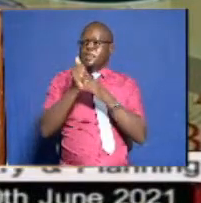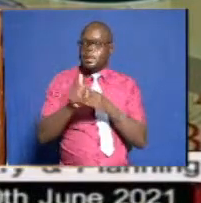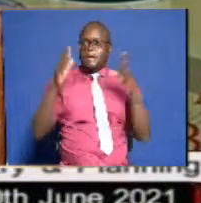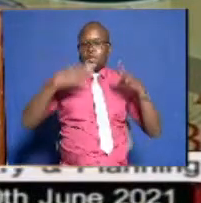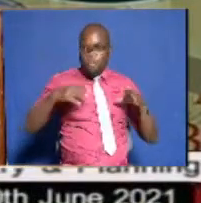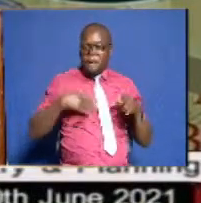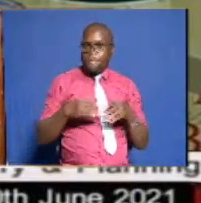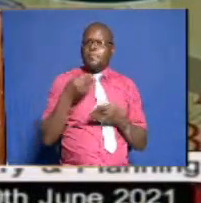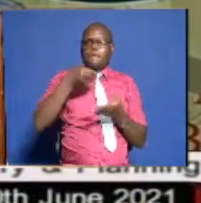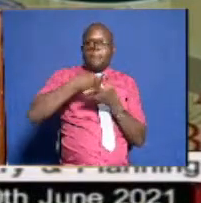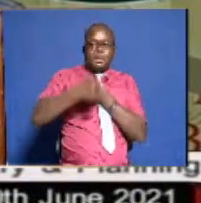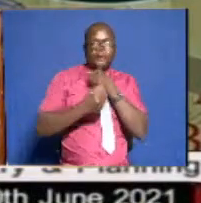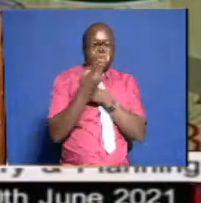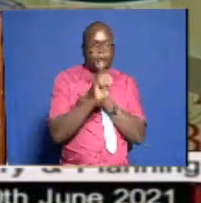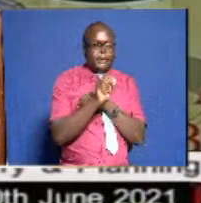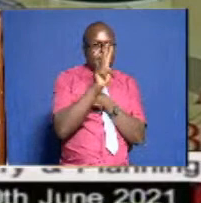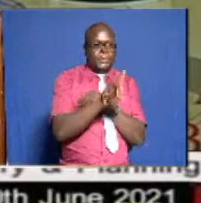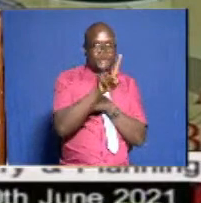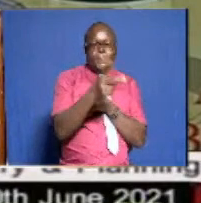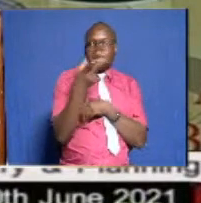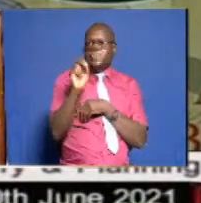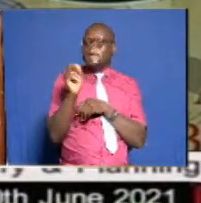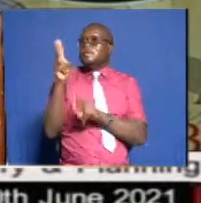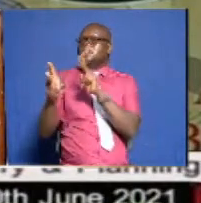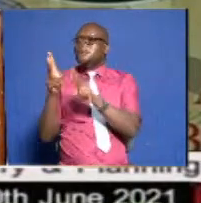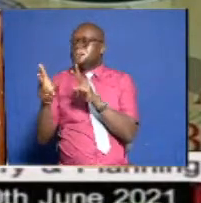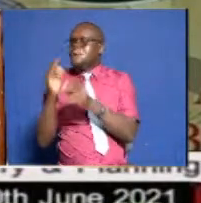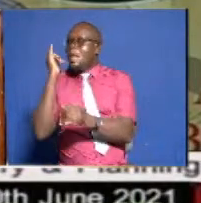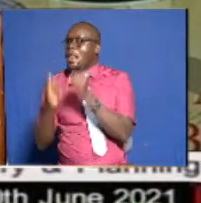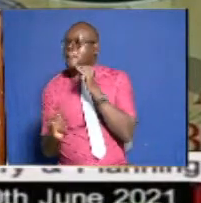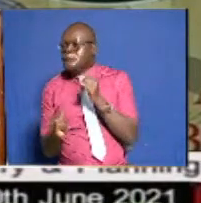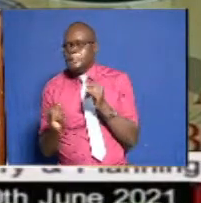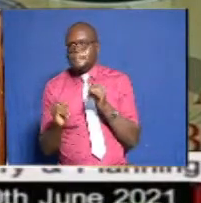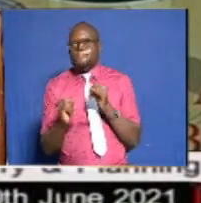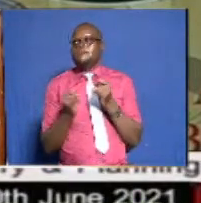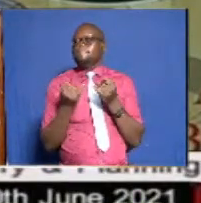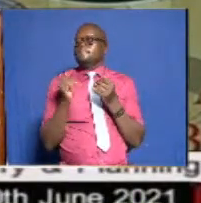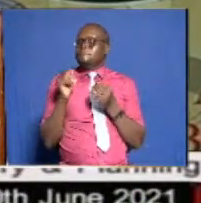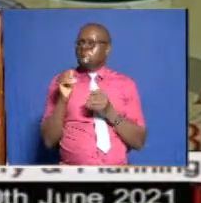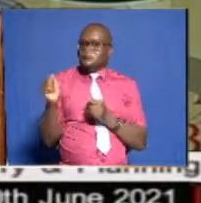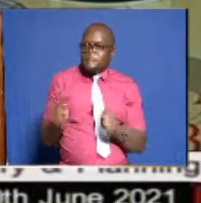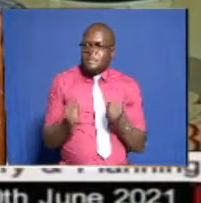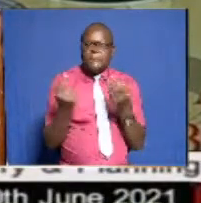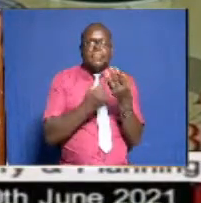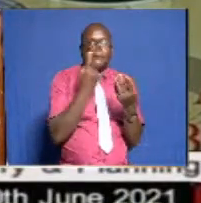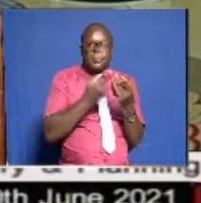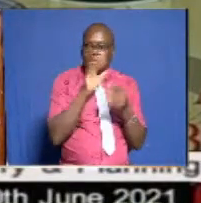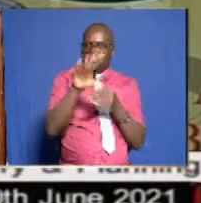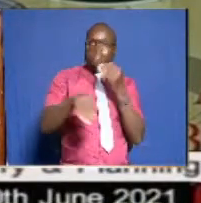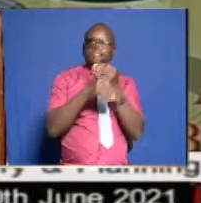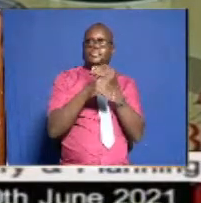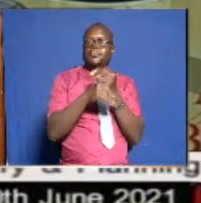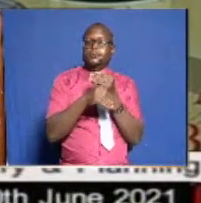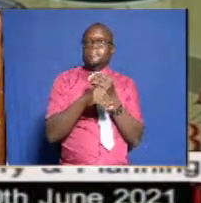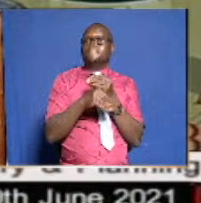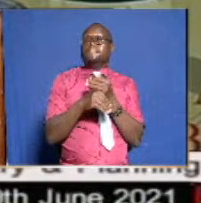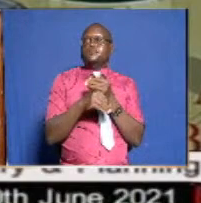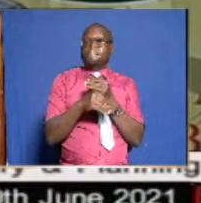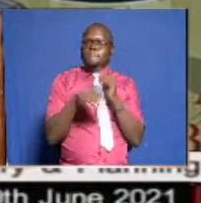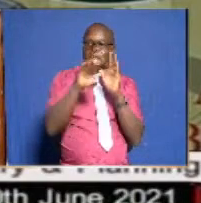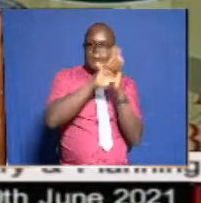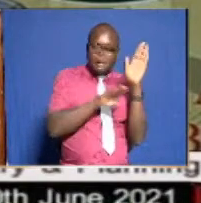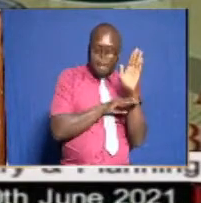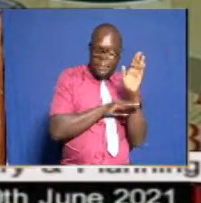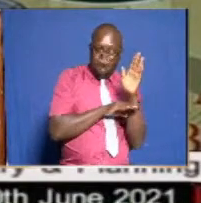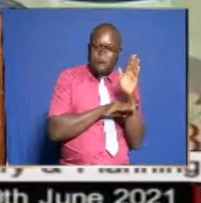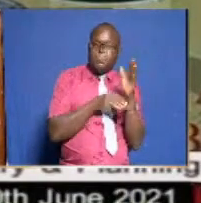financial 2021-22. And lastly, statistical annex to the budget statement for the financial